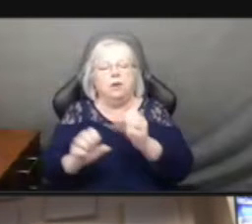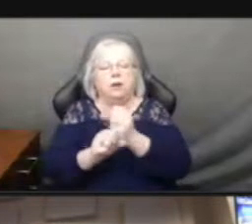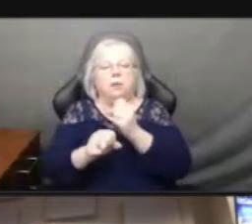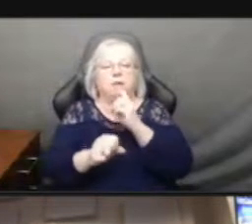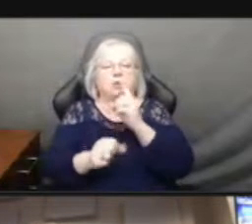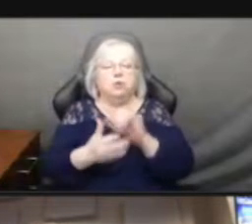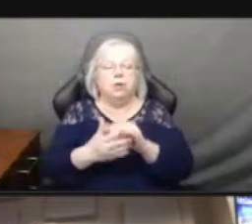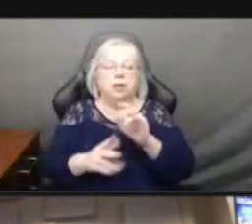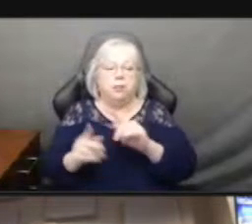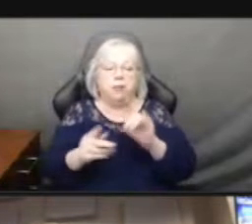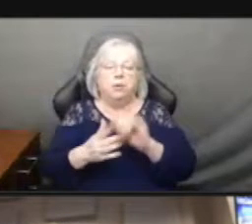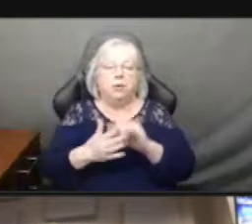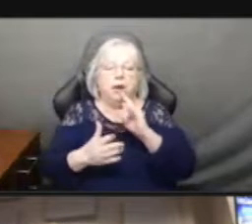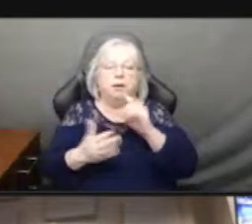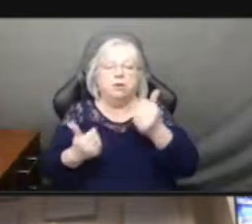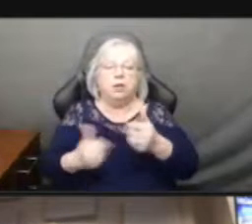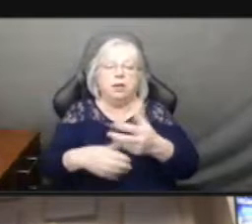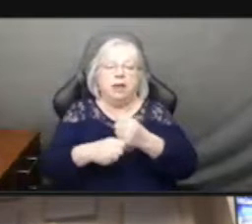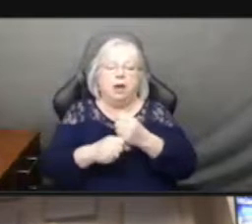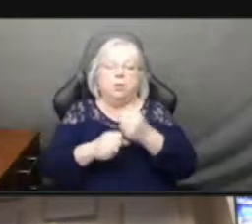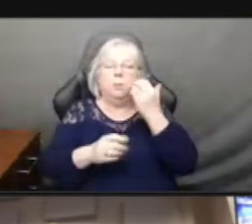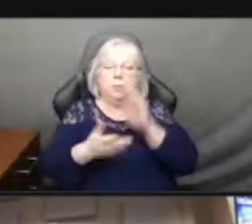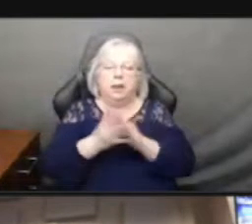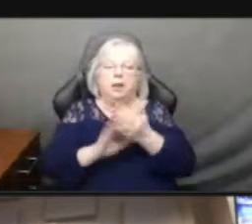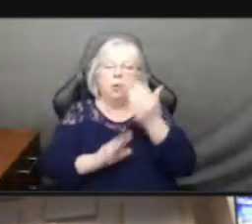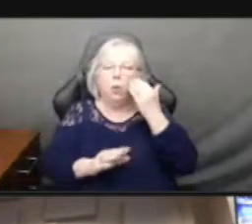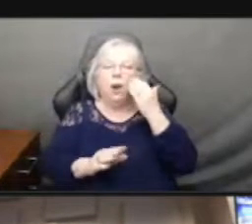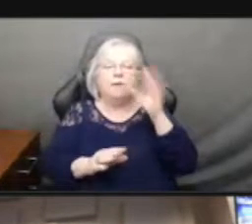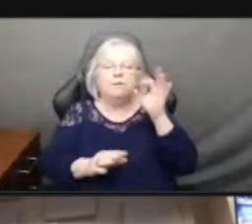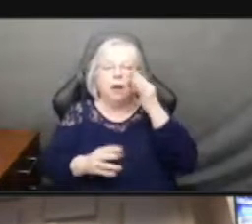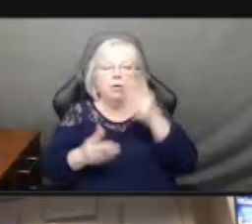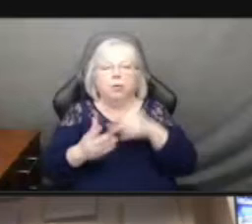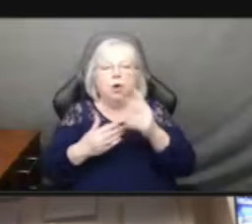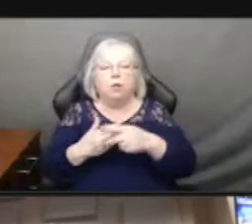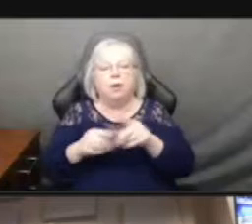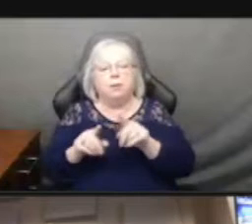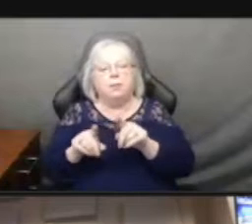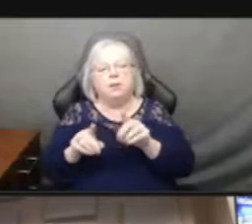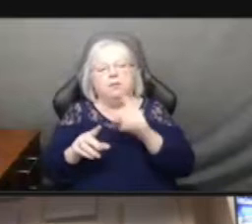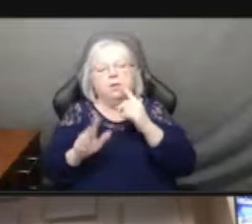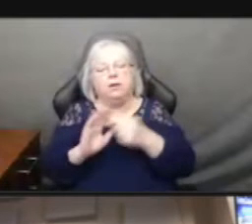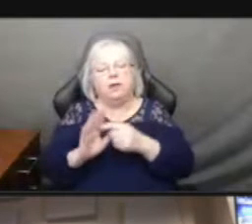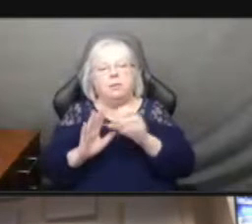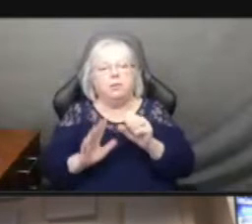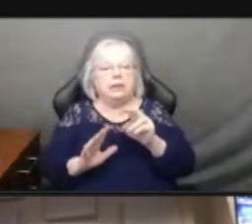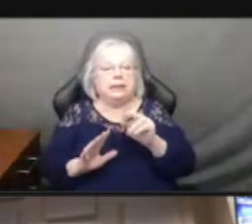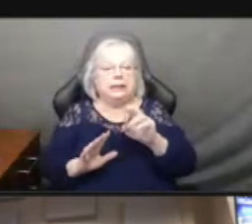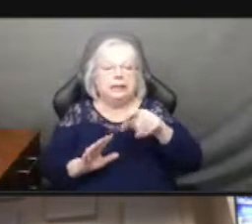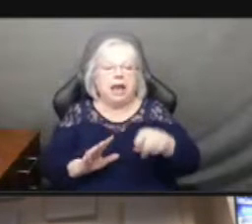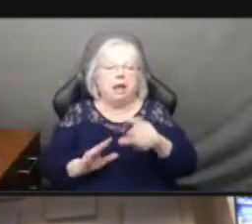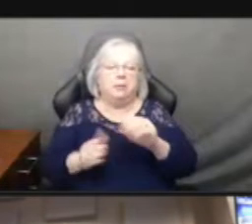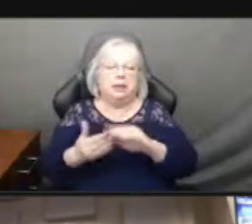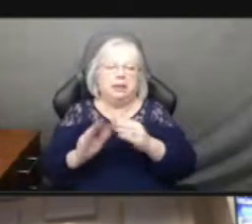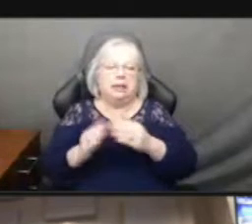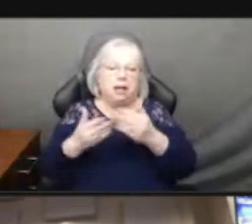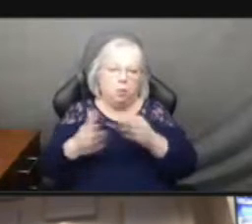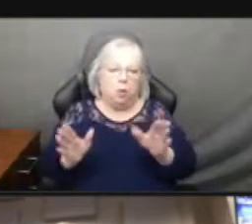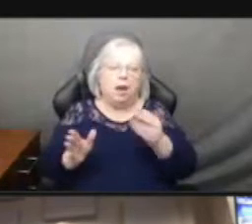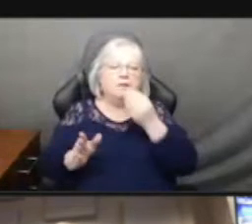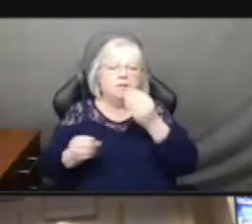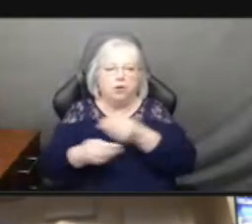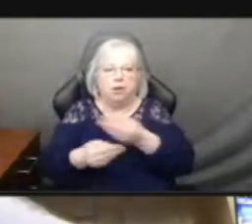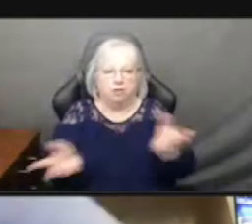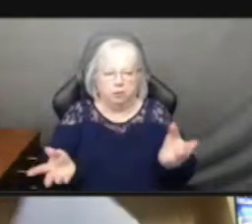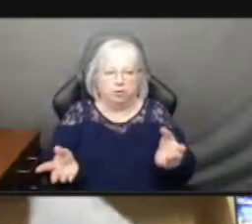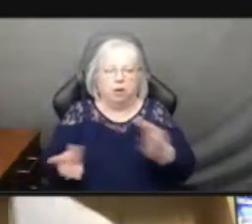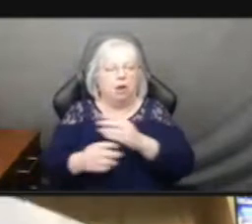residents were aware of federal assistance programs such as SNAP, sponsoring citywide food distributions, and more. And whereas no child,